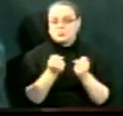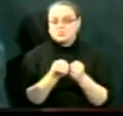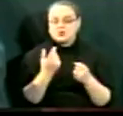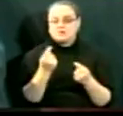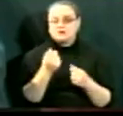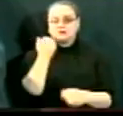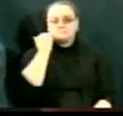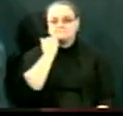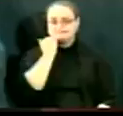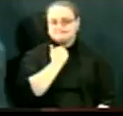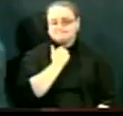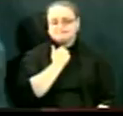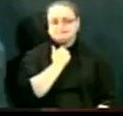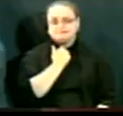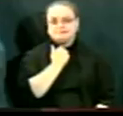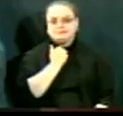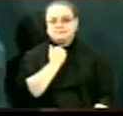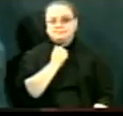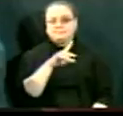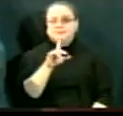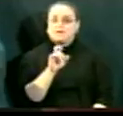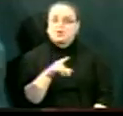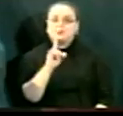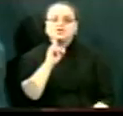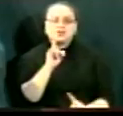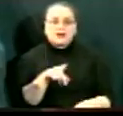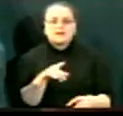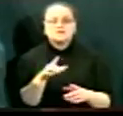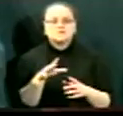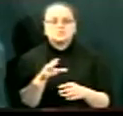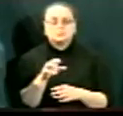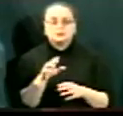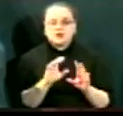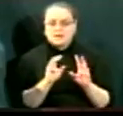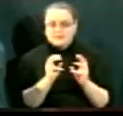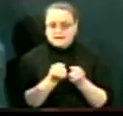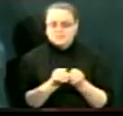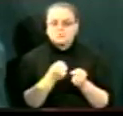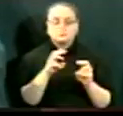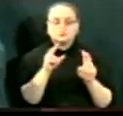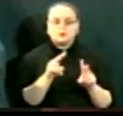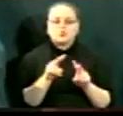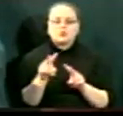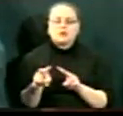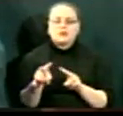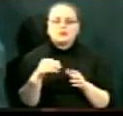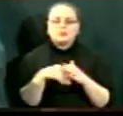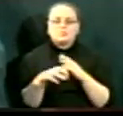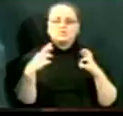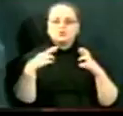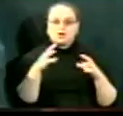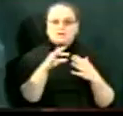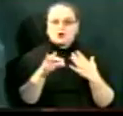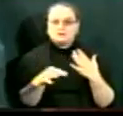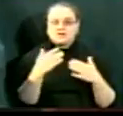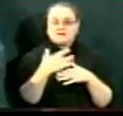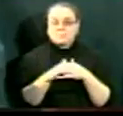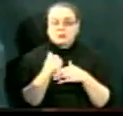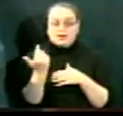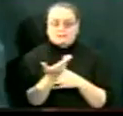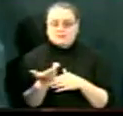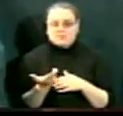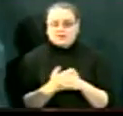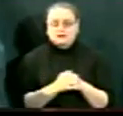daily basis question and answer sessions, which will look at the retirement options that are available to all of our